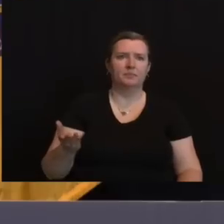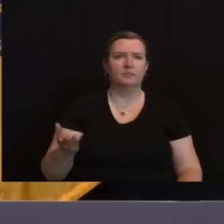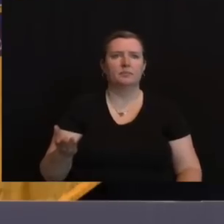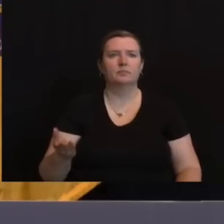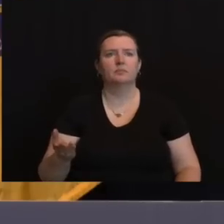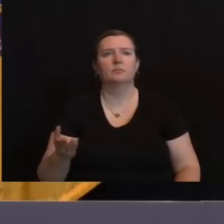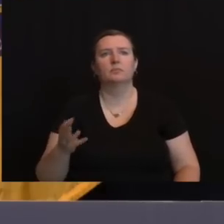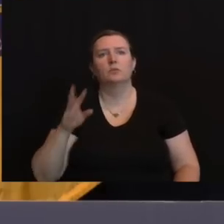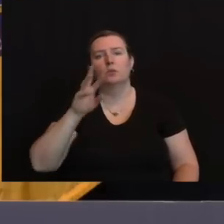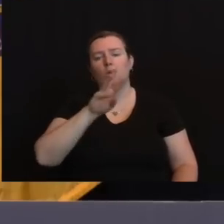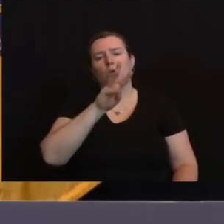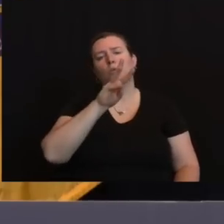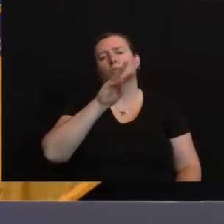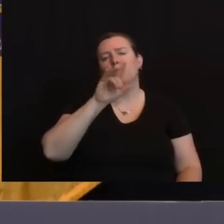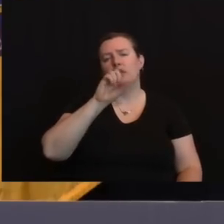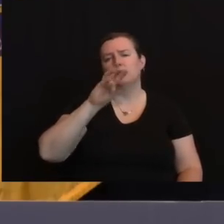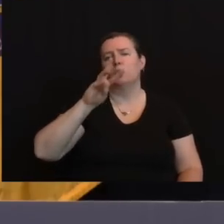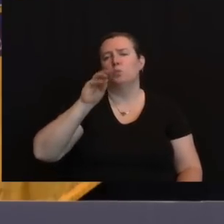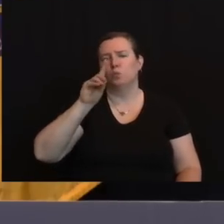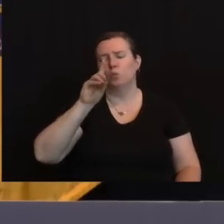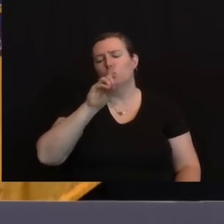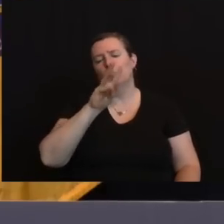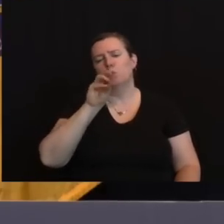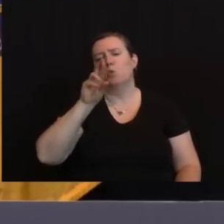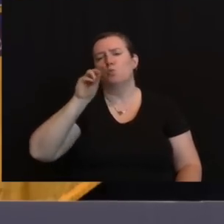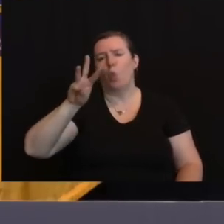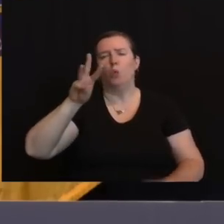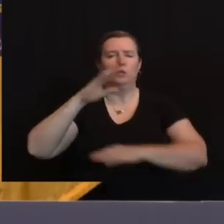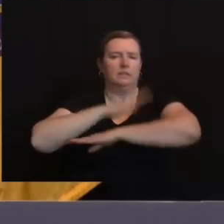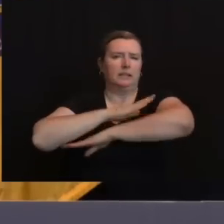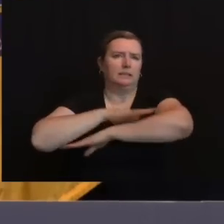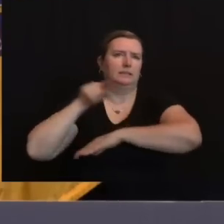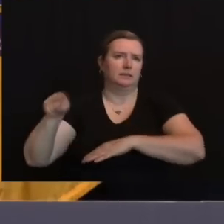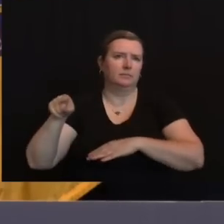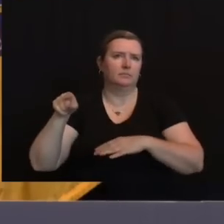George Helmy's desk, and I'm not sure he's happy about it.